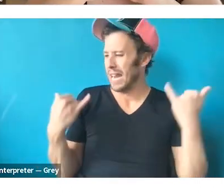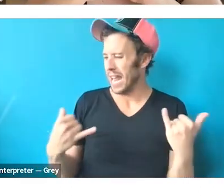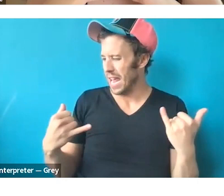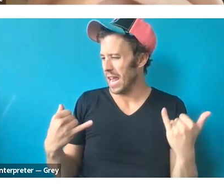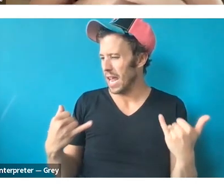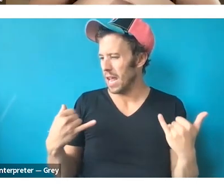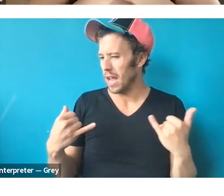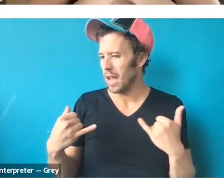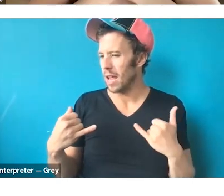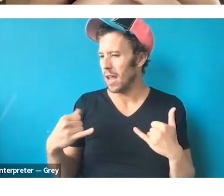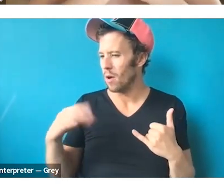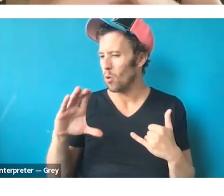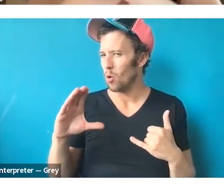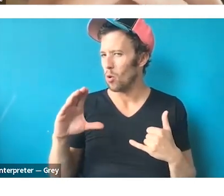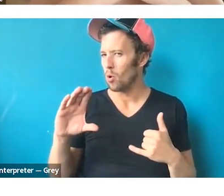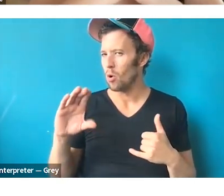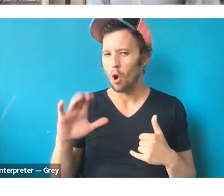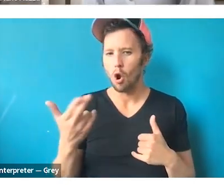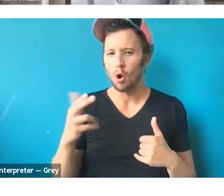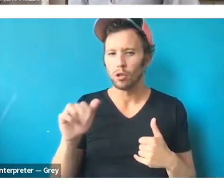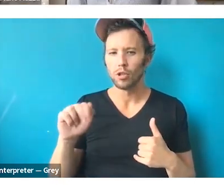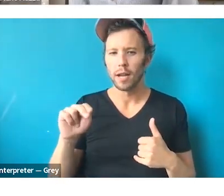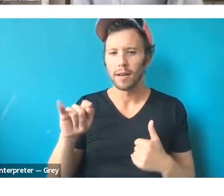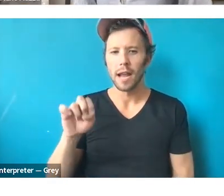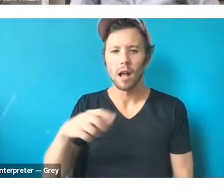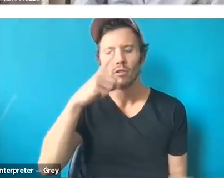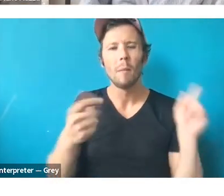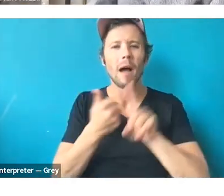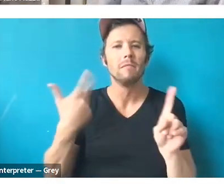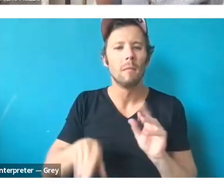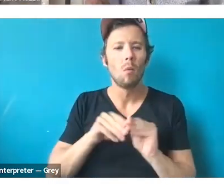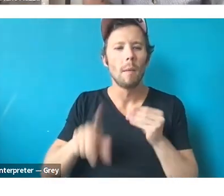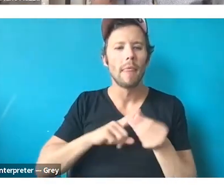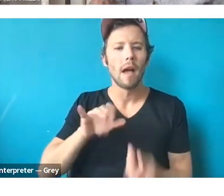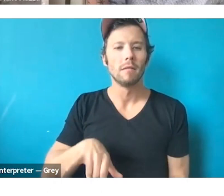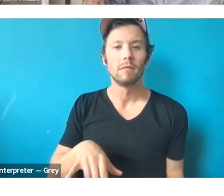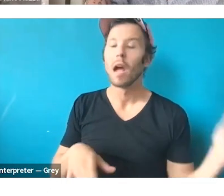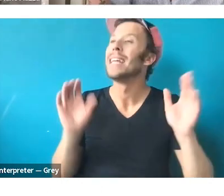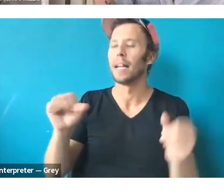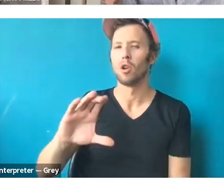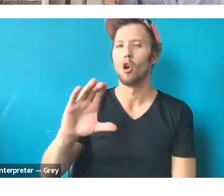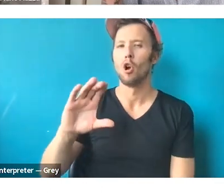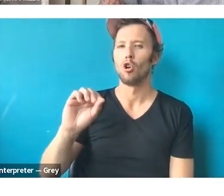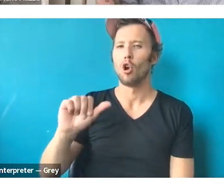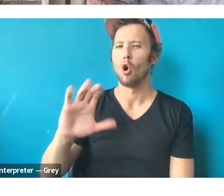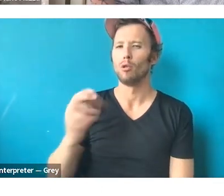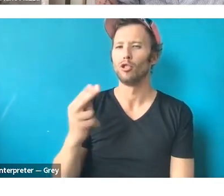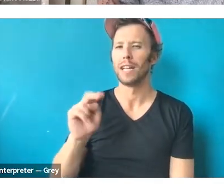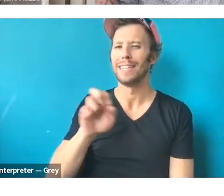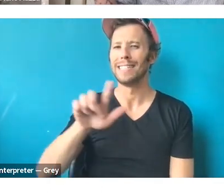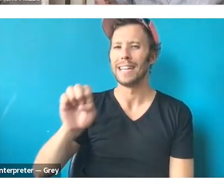about, we didn't know that either. Can you tell us a little bit about that? Yeah, so the cochineal beetle grows on